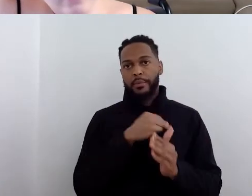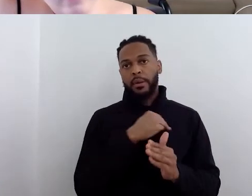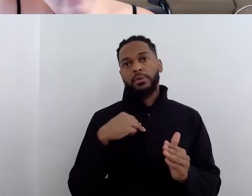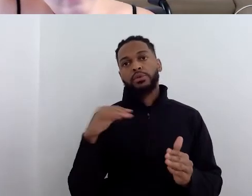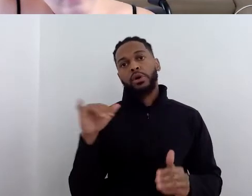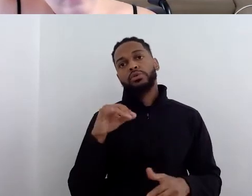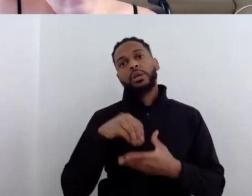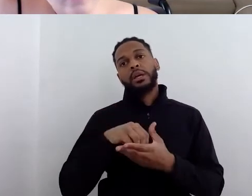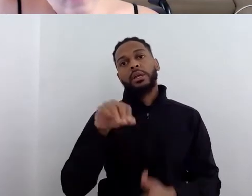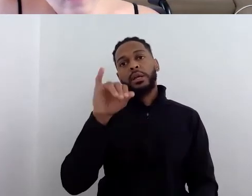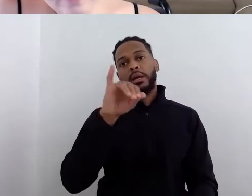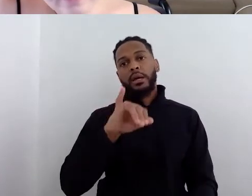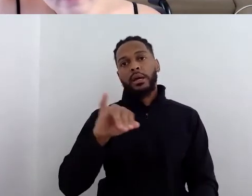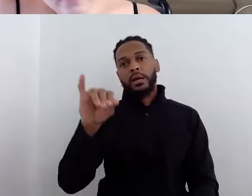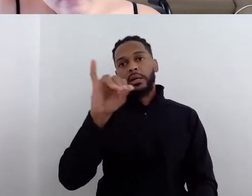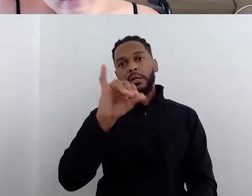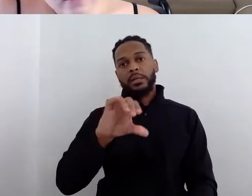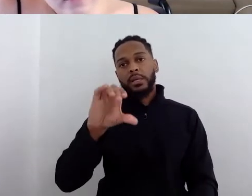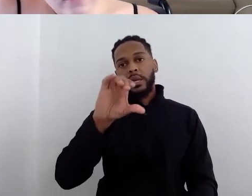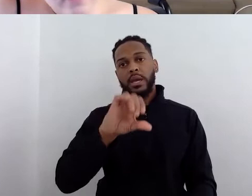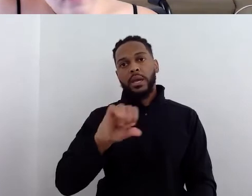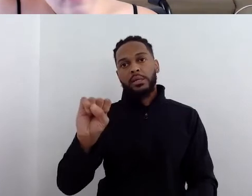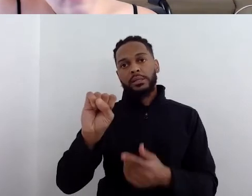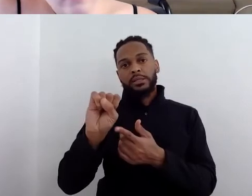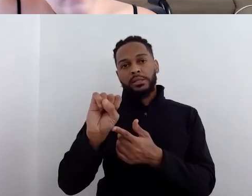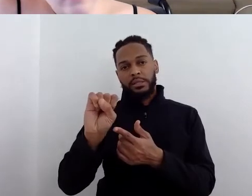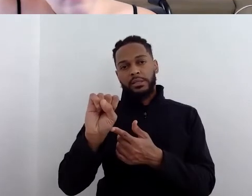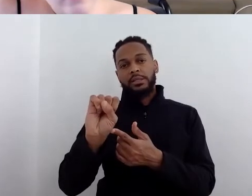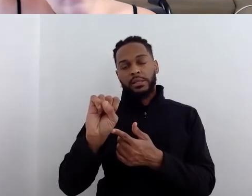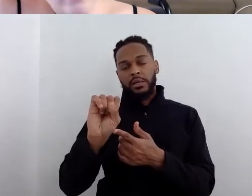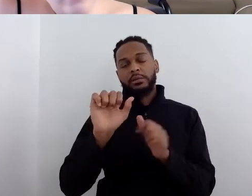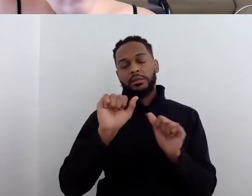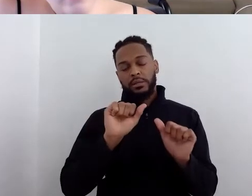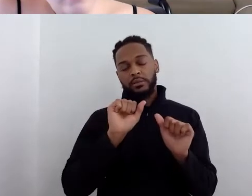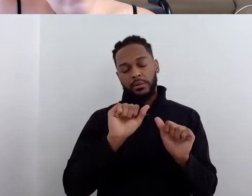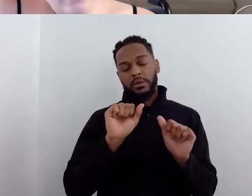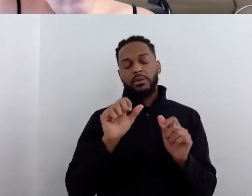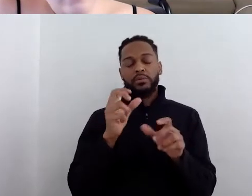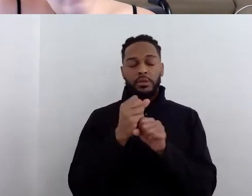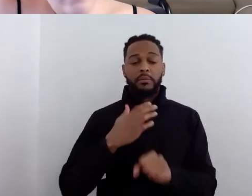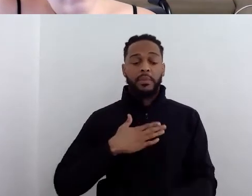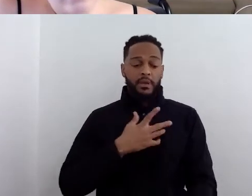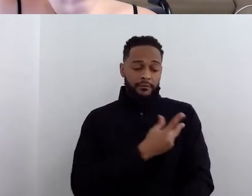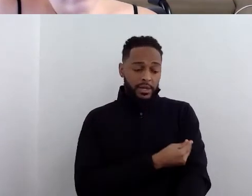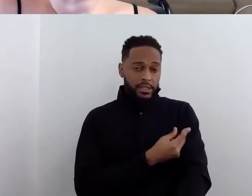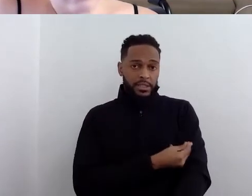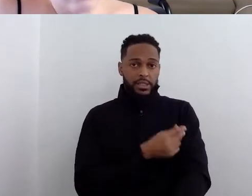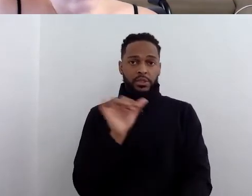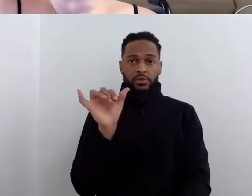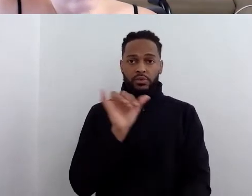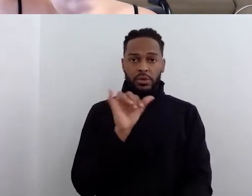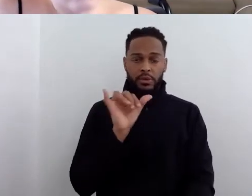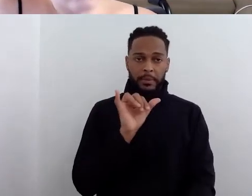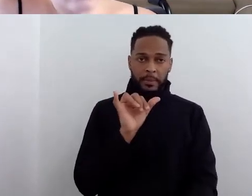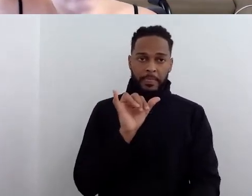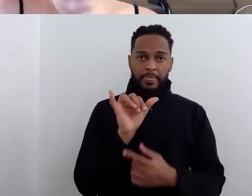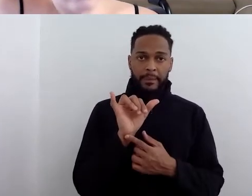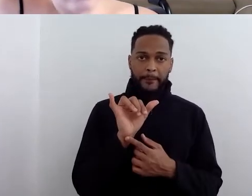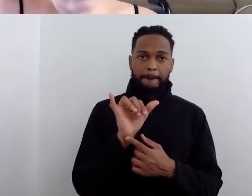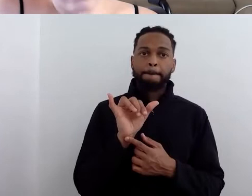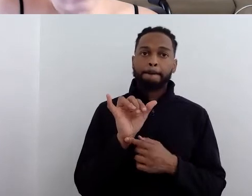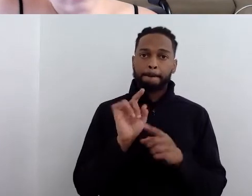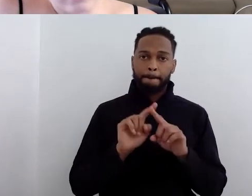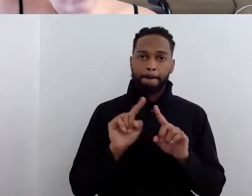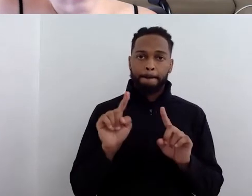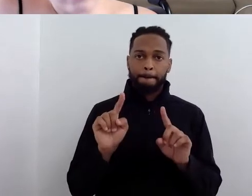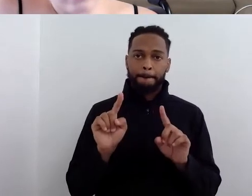ICS. You know, there was a carve out, and thankfully, I was able to get my vaccine as well. But we were definitely on